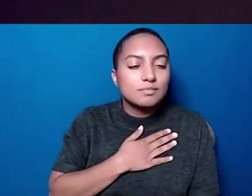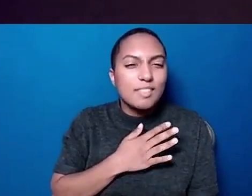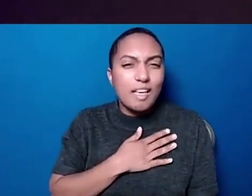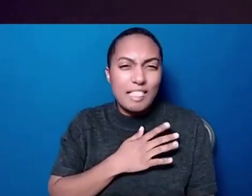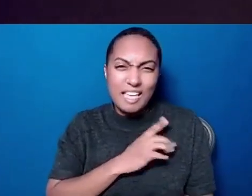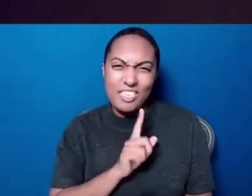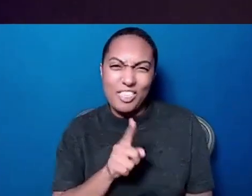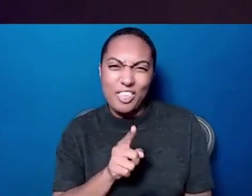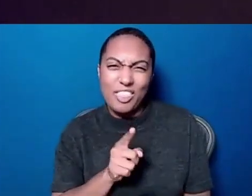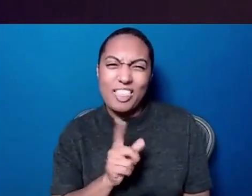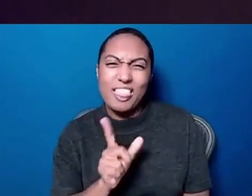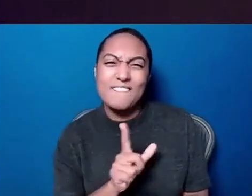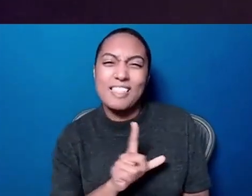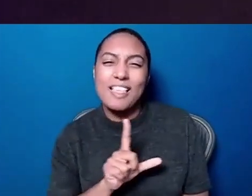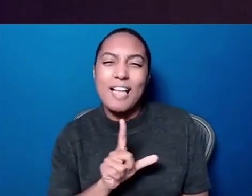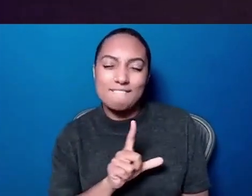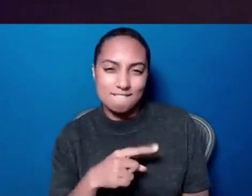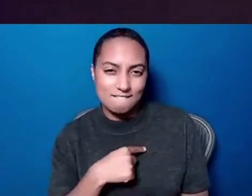left, there.